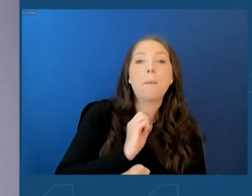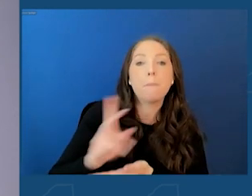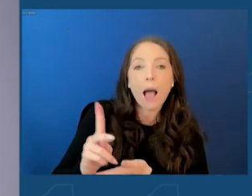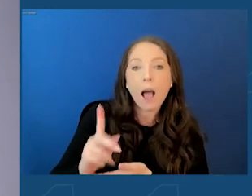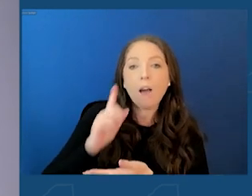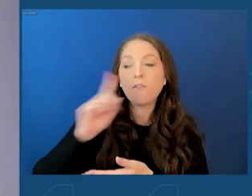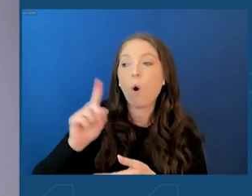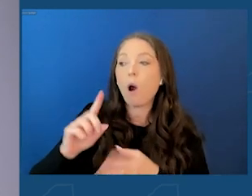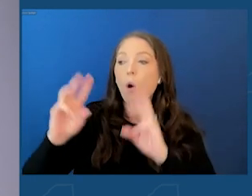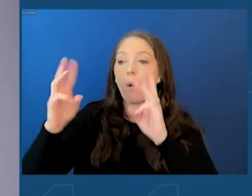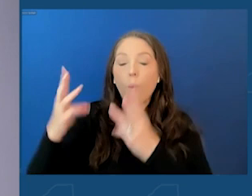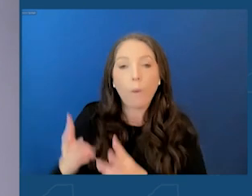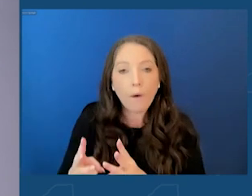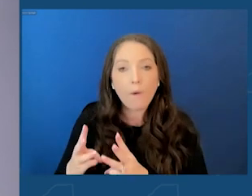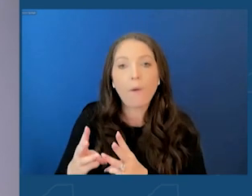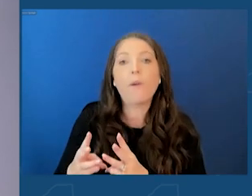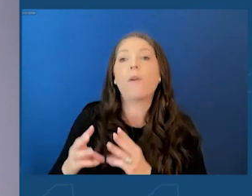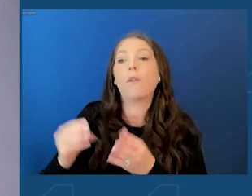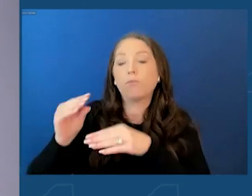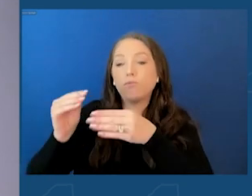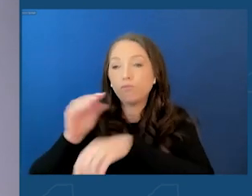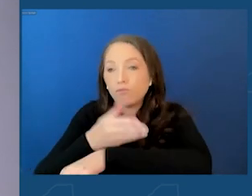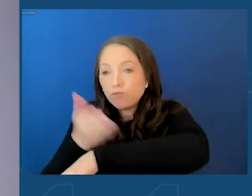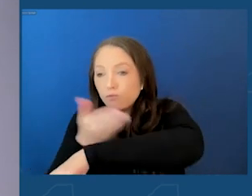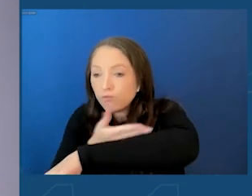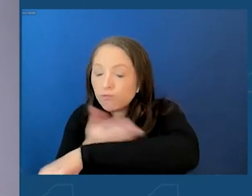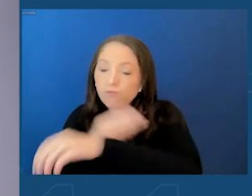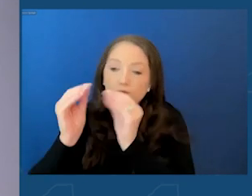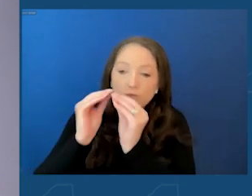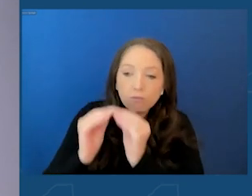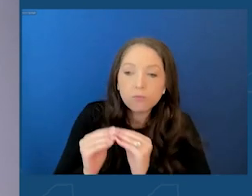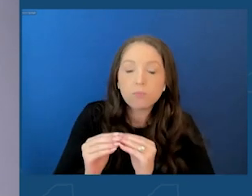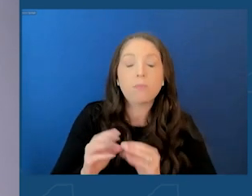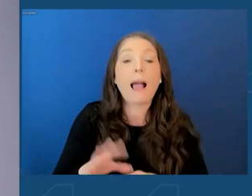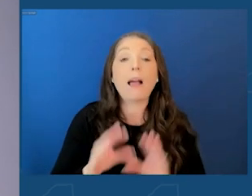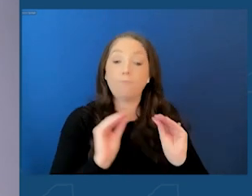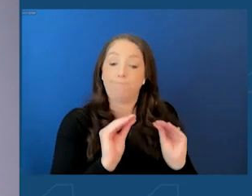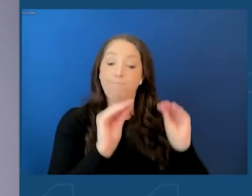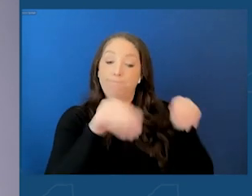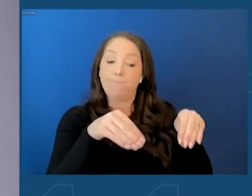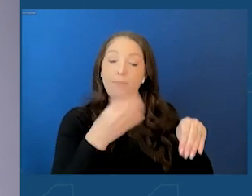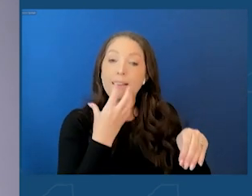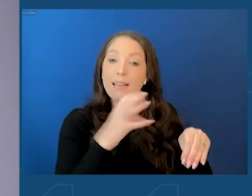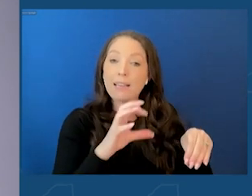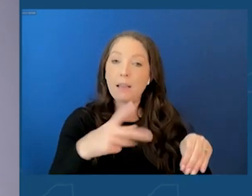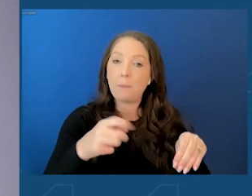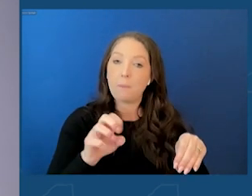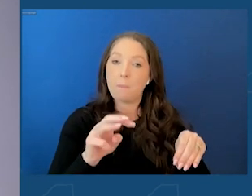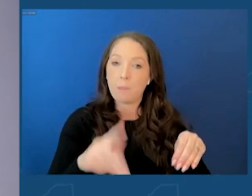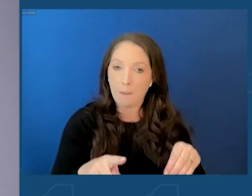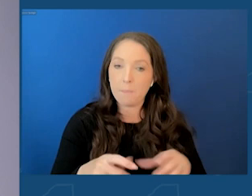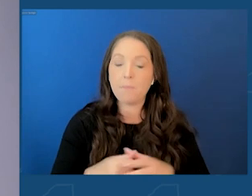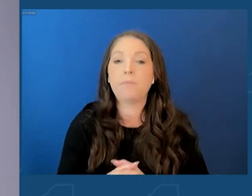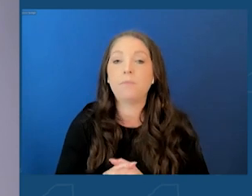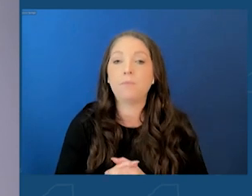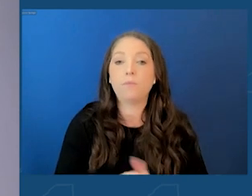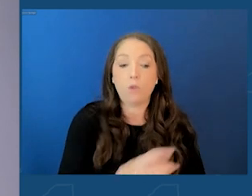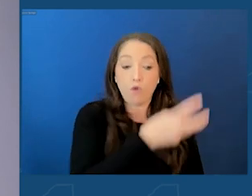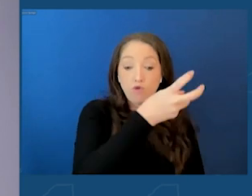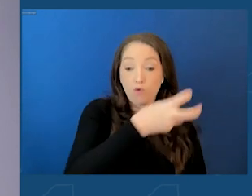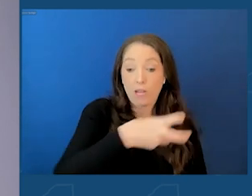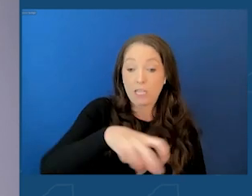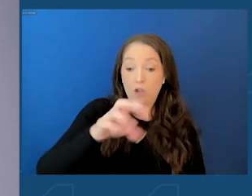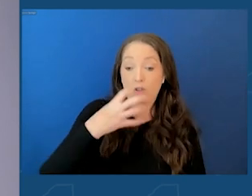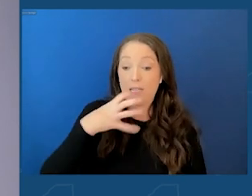install systems like heat pumps and other efficiency appliances. Transitioning to heat pumps in Maine is